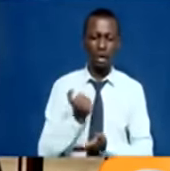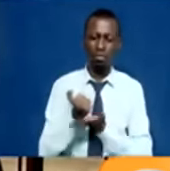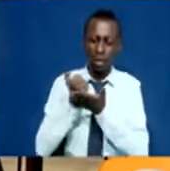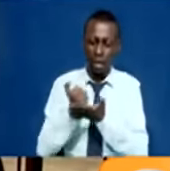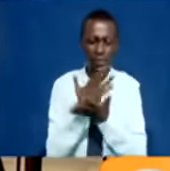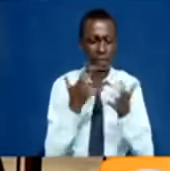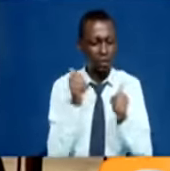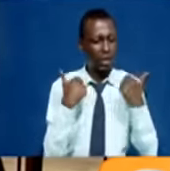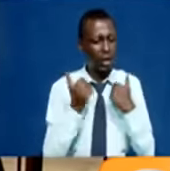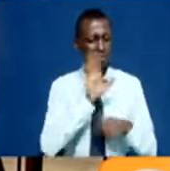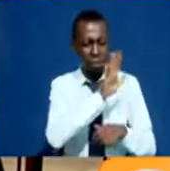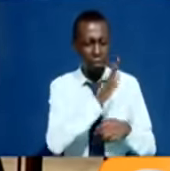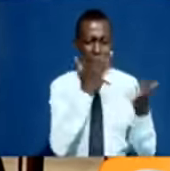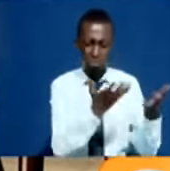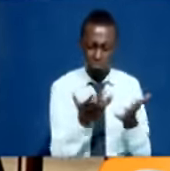zilikuwa hapo.